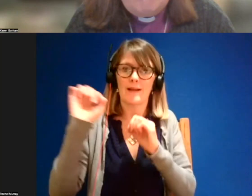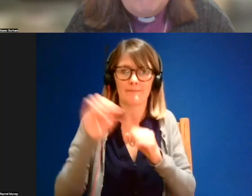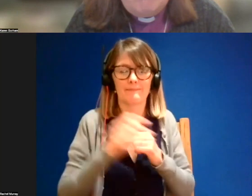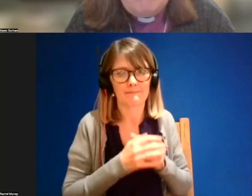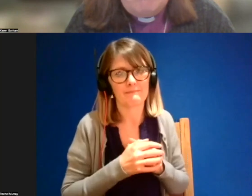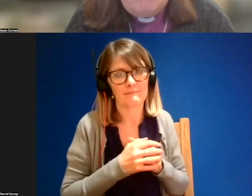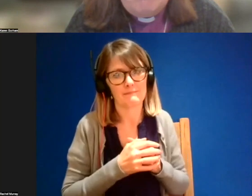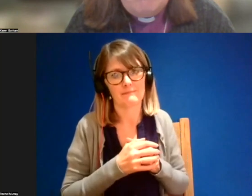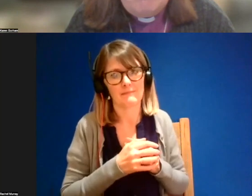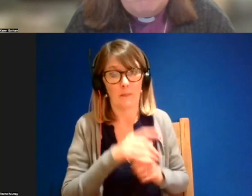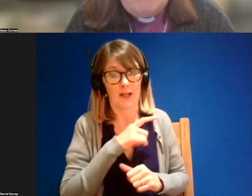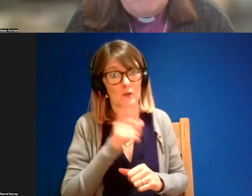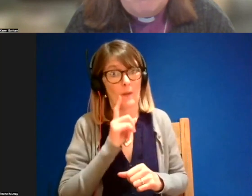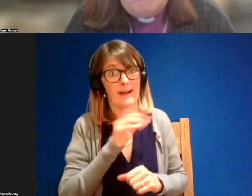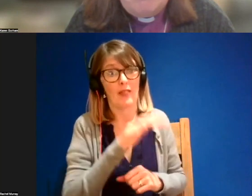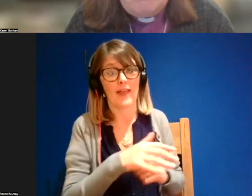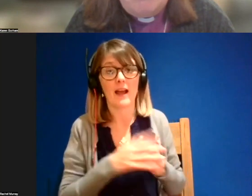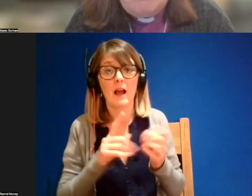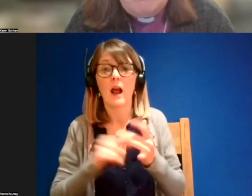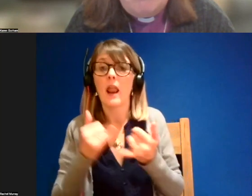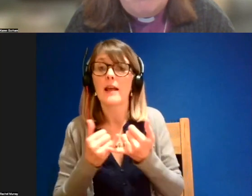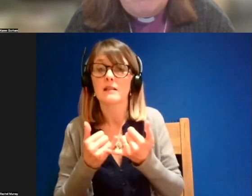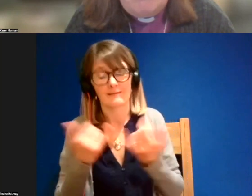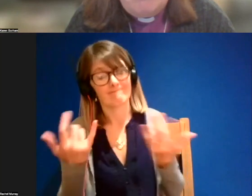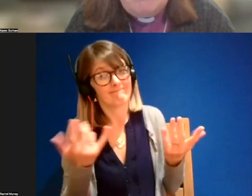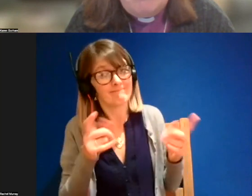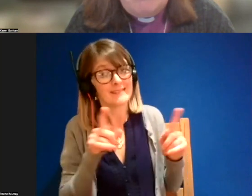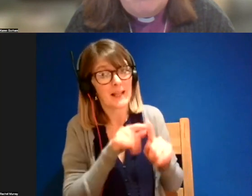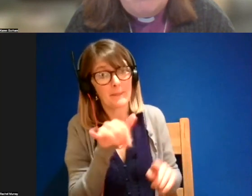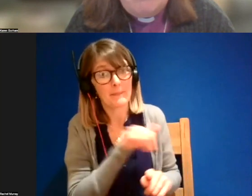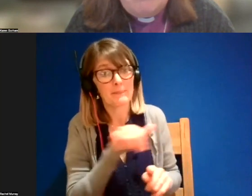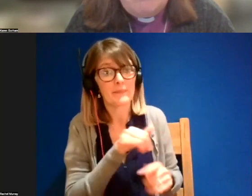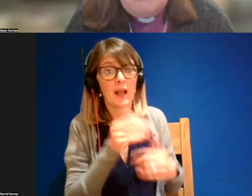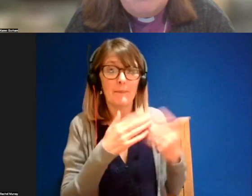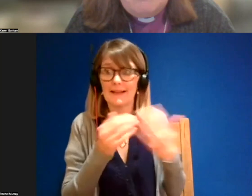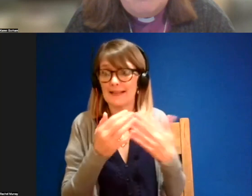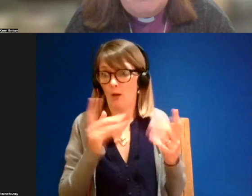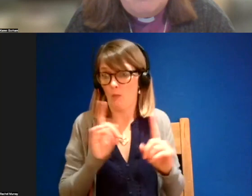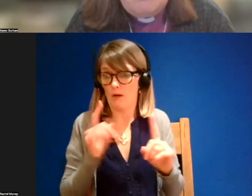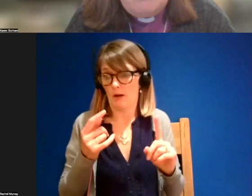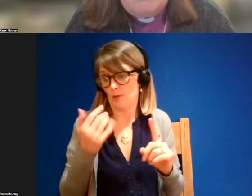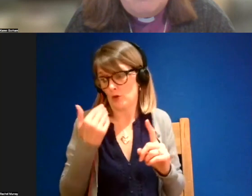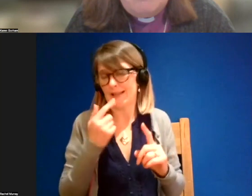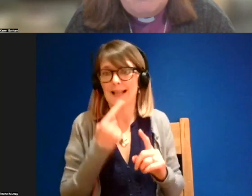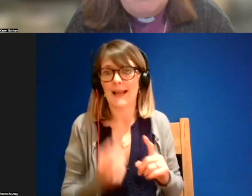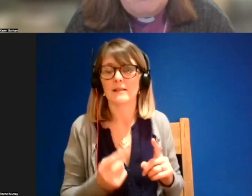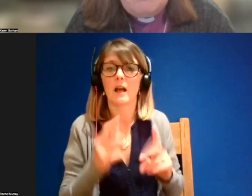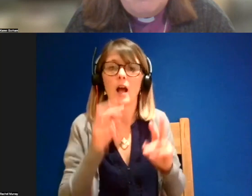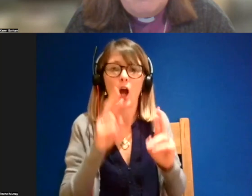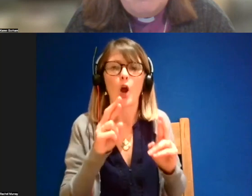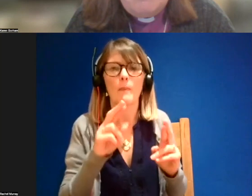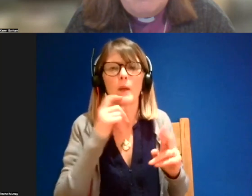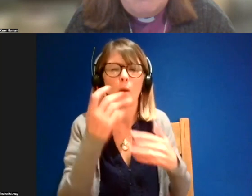Thank you. And Liz? Yeah, I would echo that, and I would also say that, just building on what I've just said, that there will be much more of